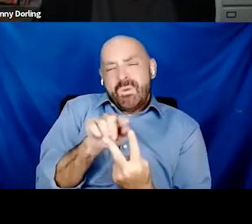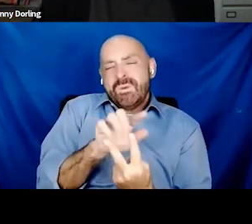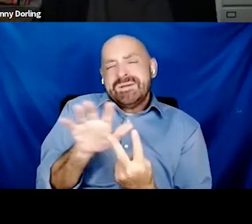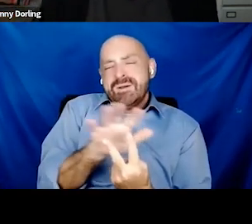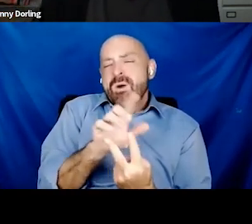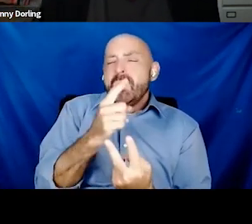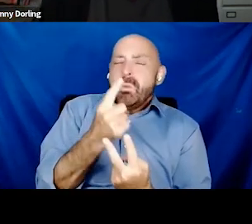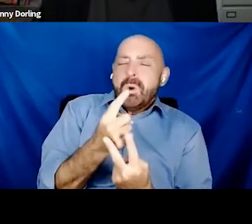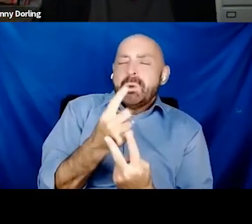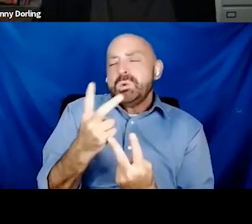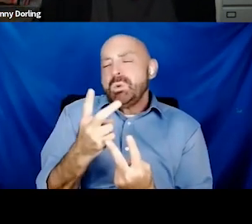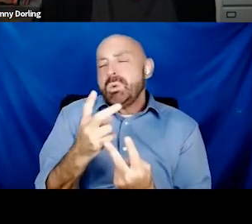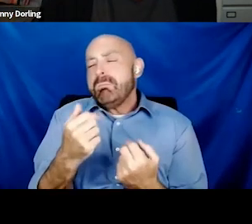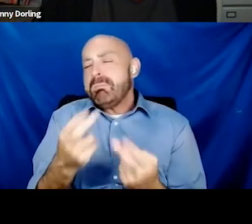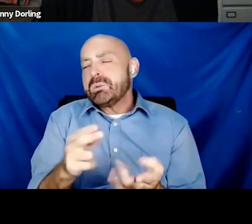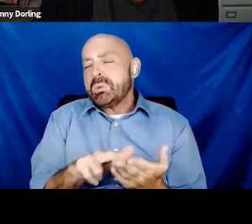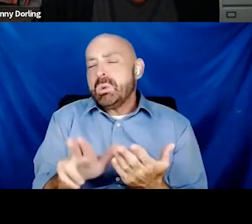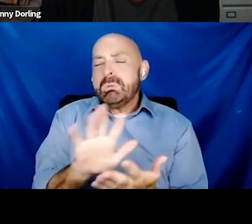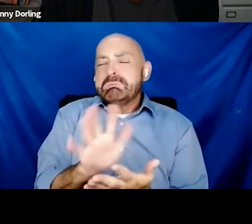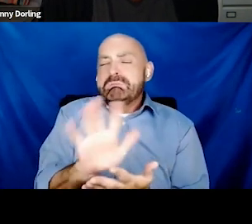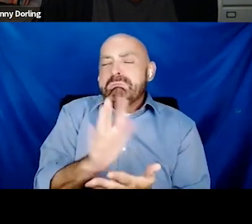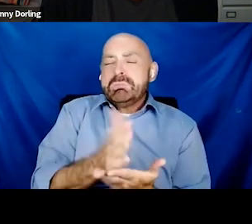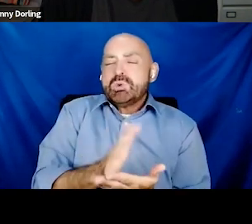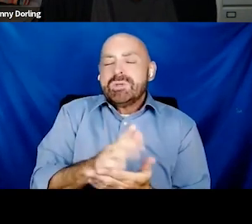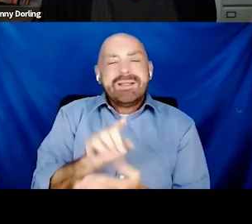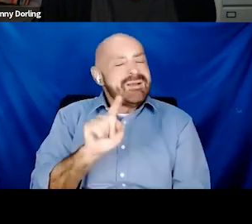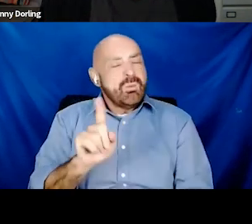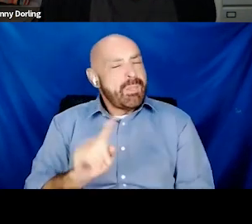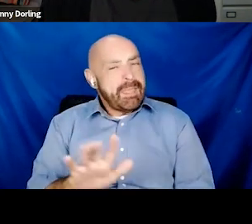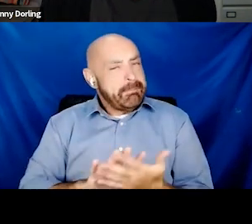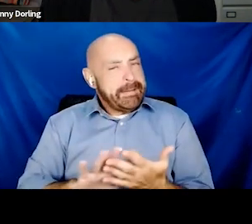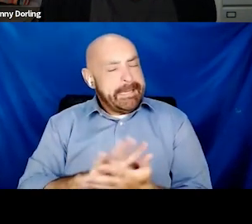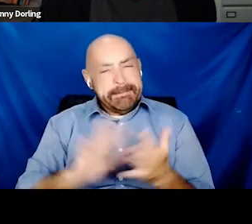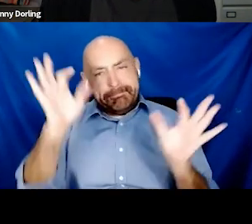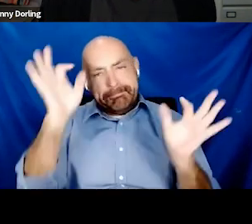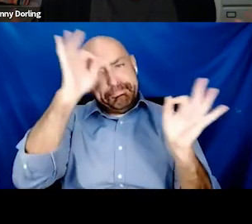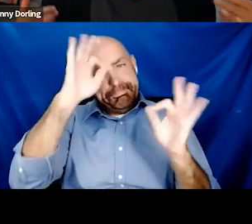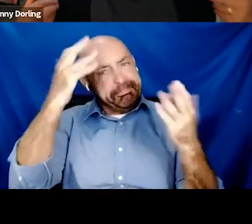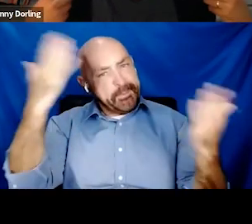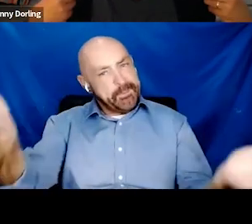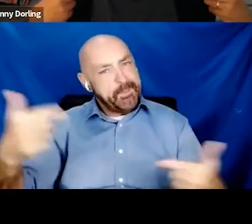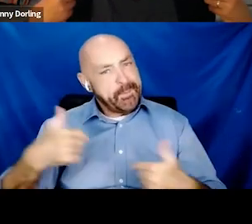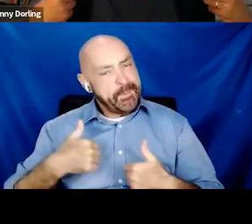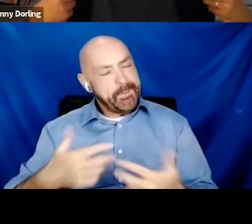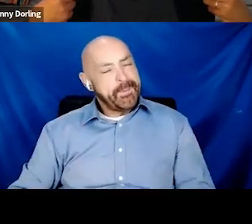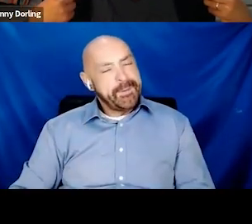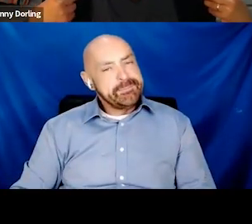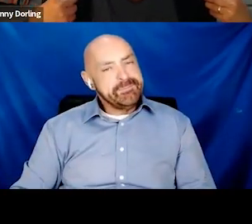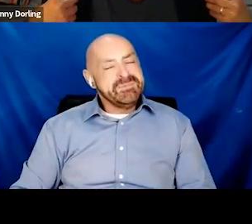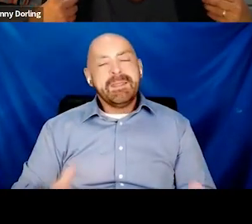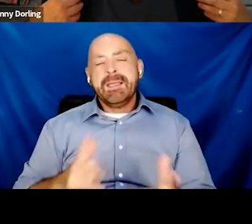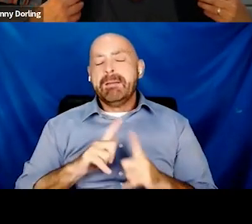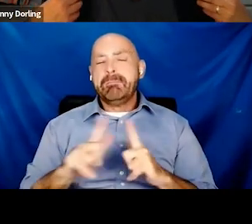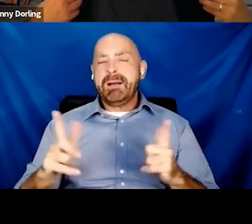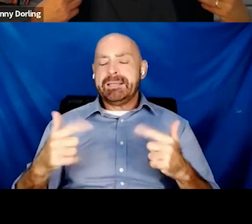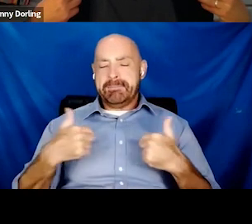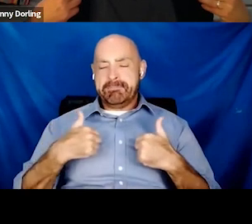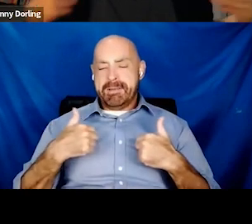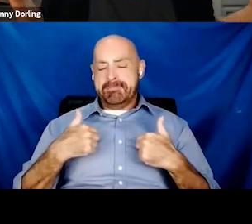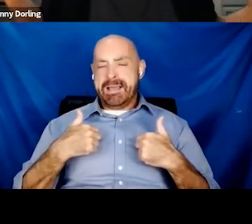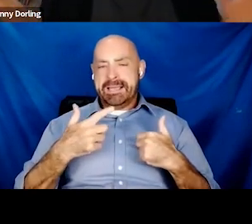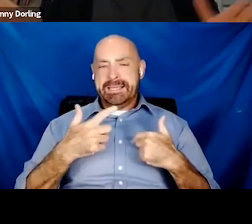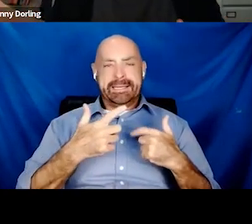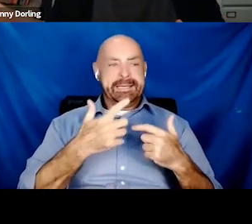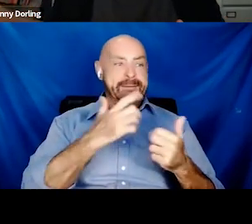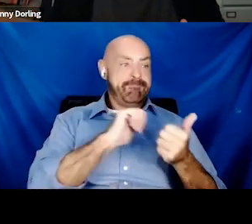it'll be back to normal. I don't know what that means, that splitting of the population, but it fits my experience of my friends and